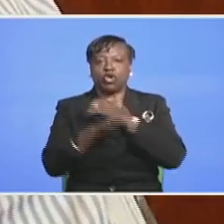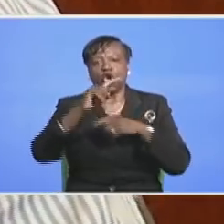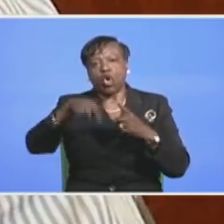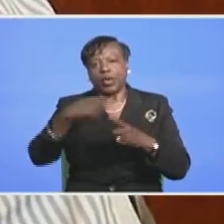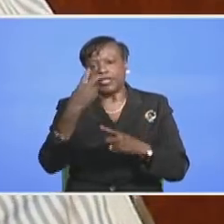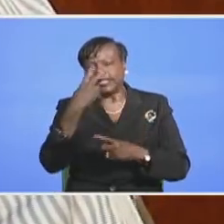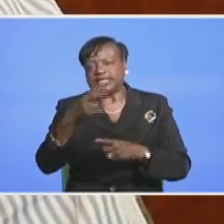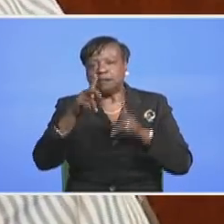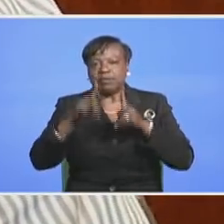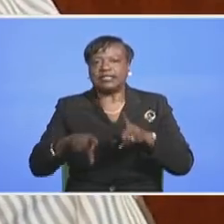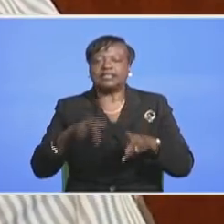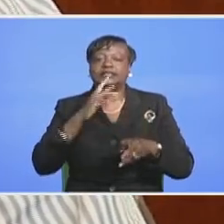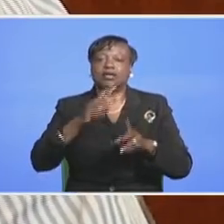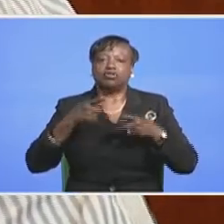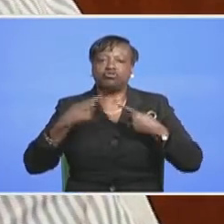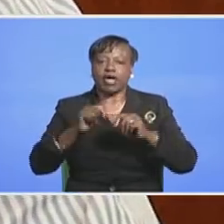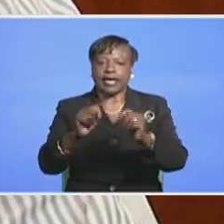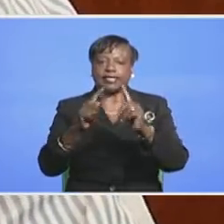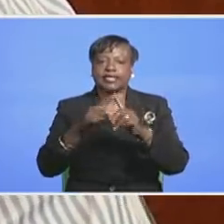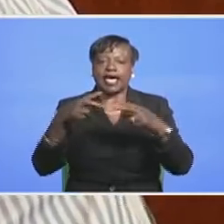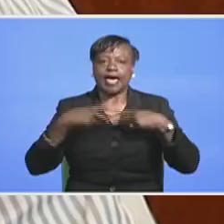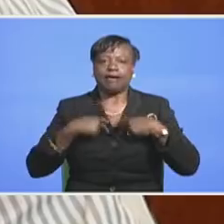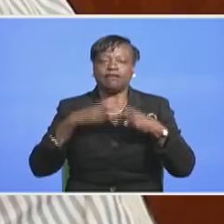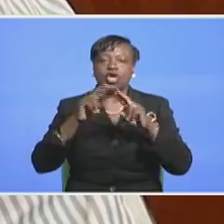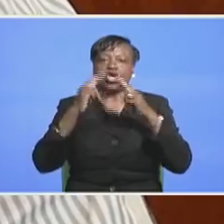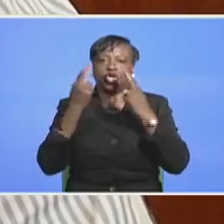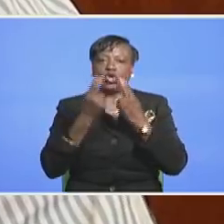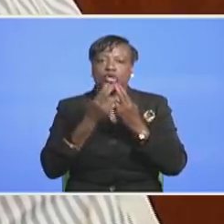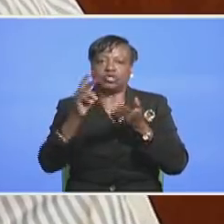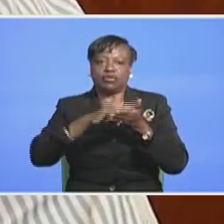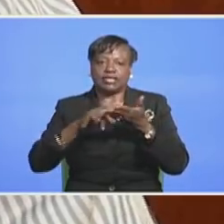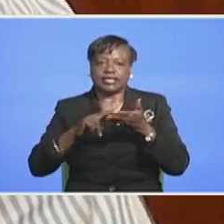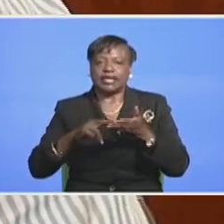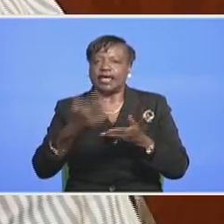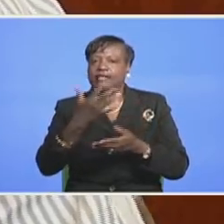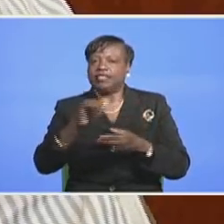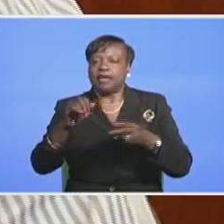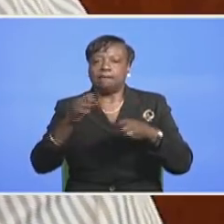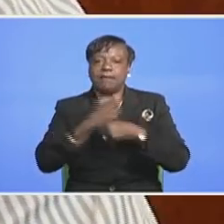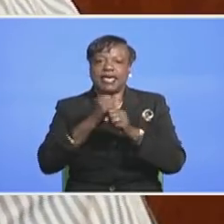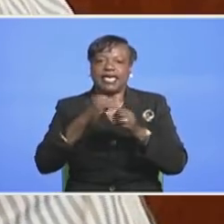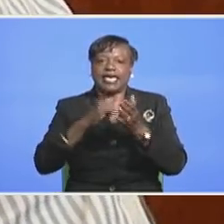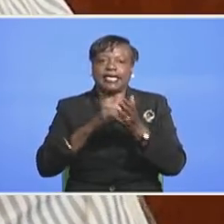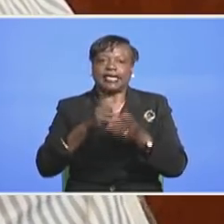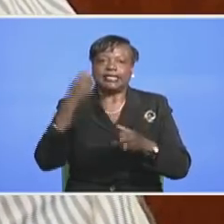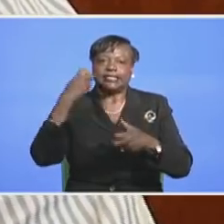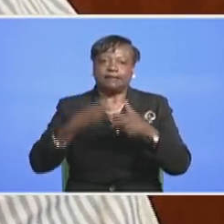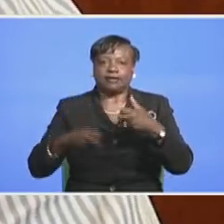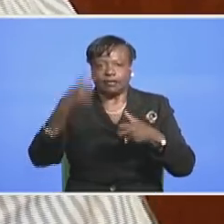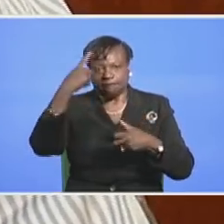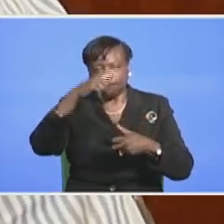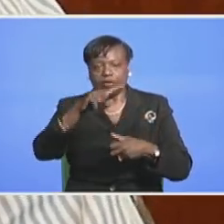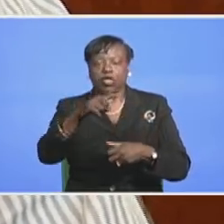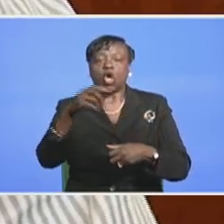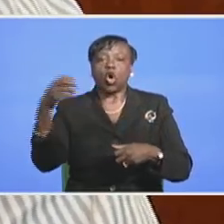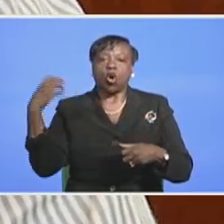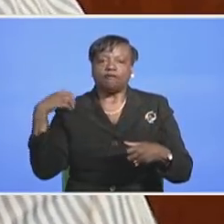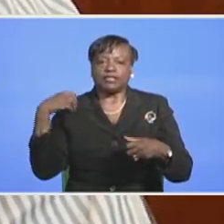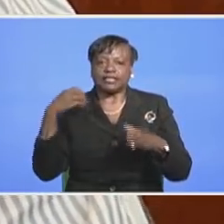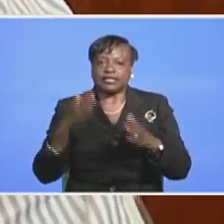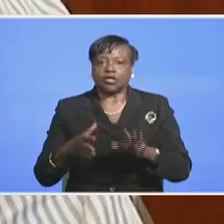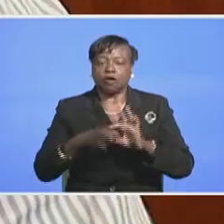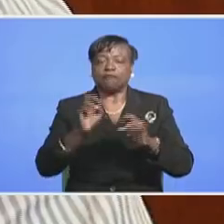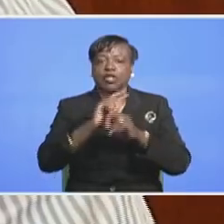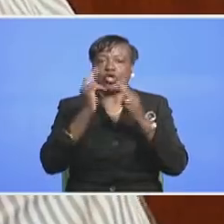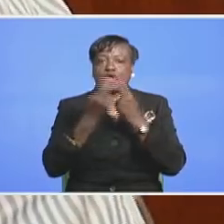have unions deregistered. They are making it difficult for members or officers of the union to be able to operate. You're finding